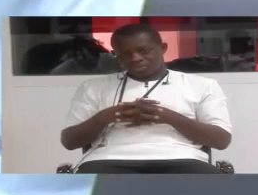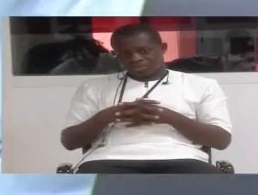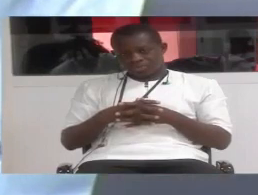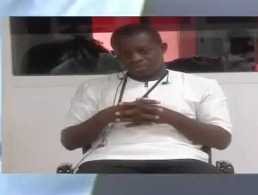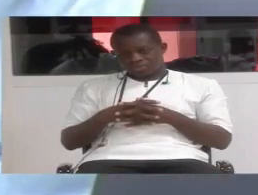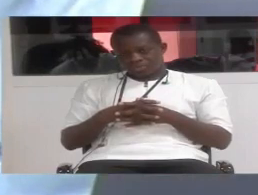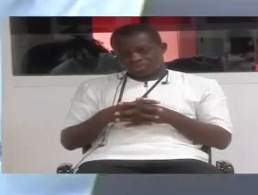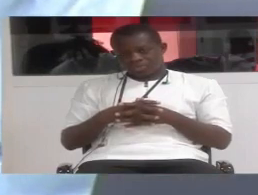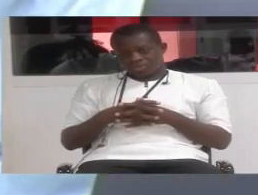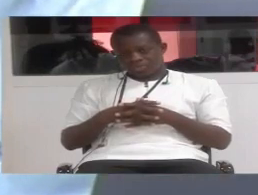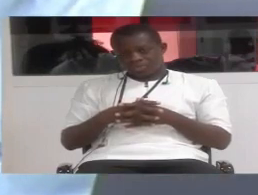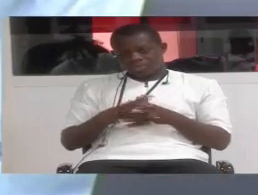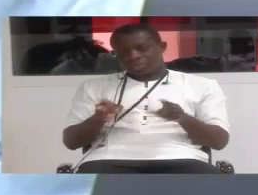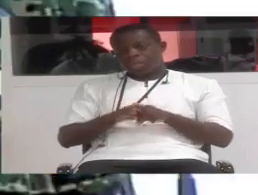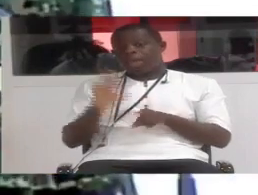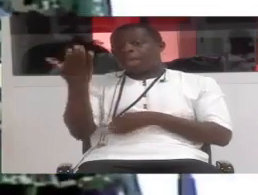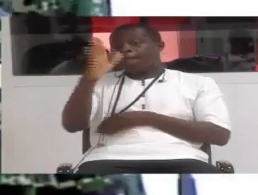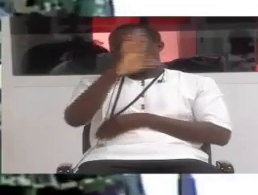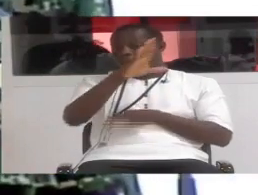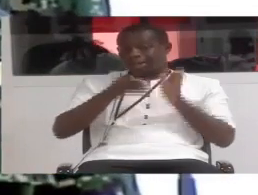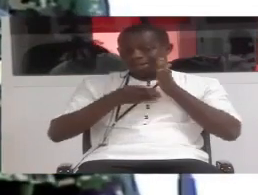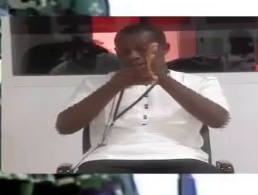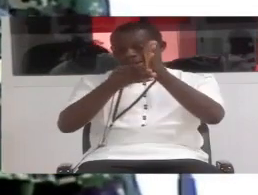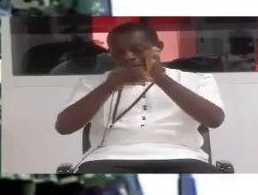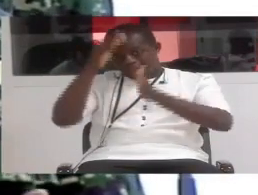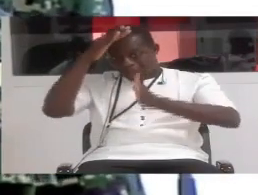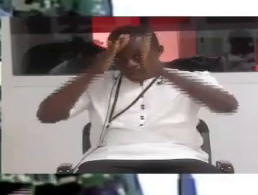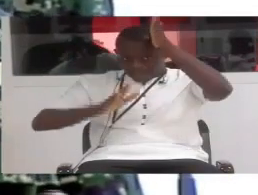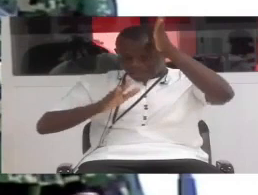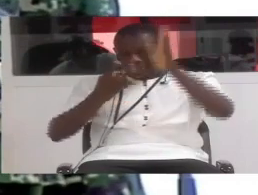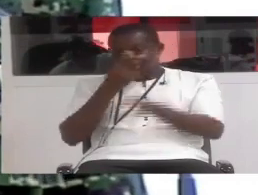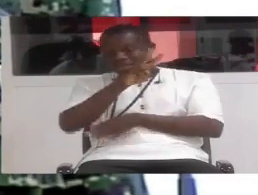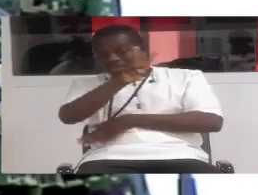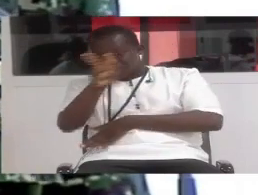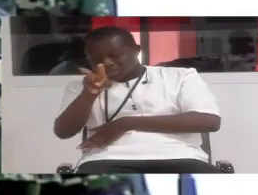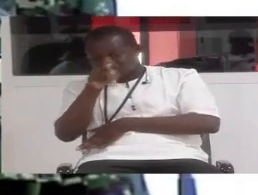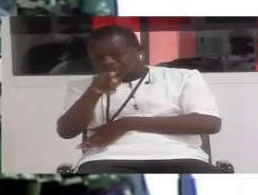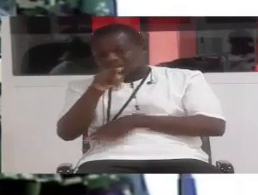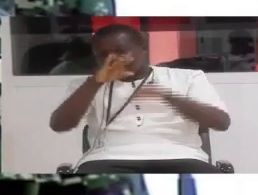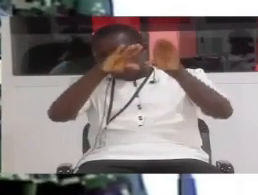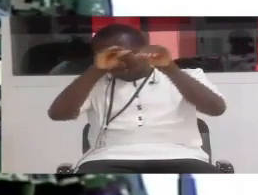Té xagnna njiti armée bi dafa gisé won né operation bobu